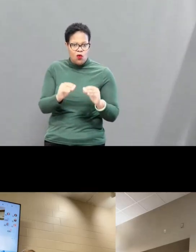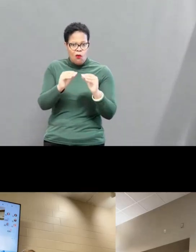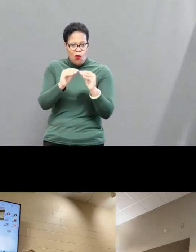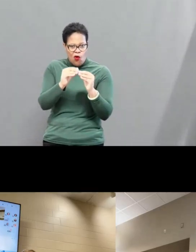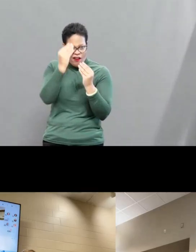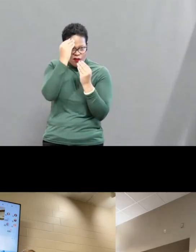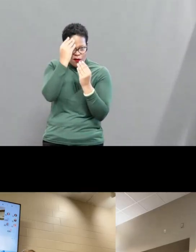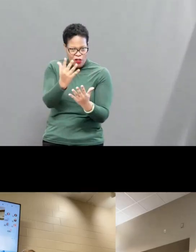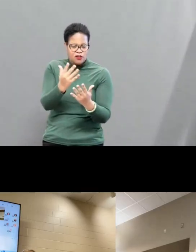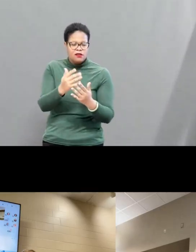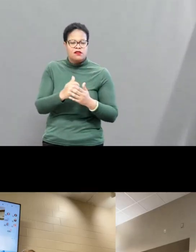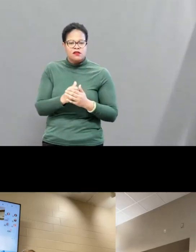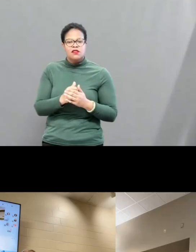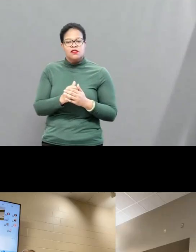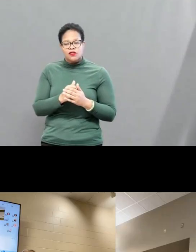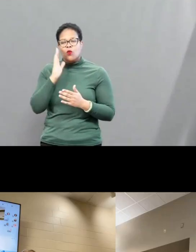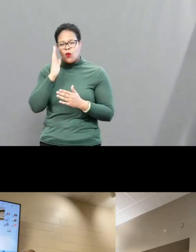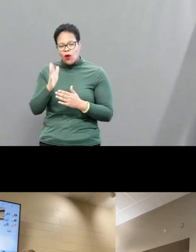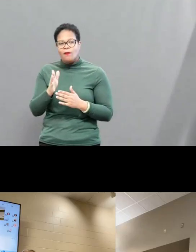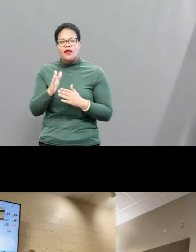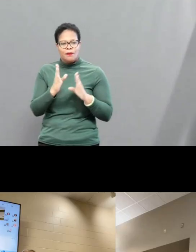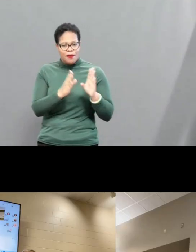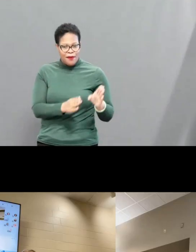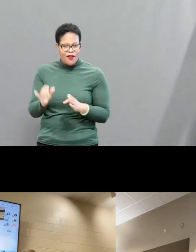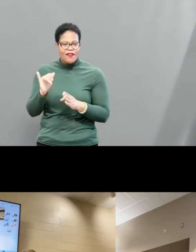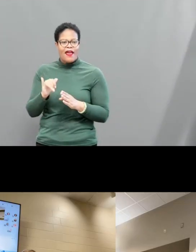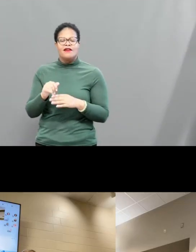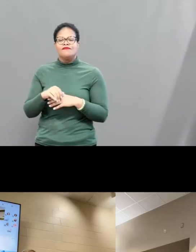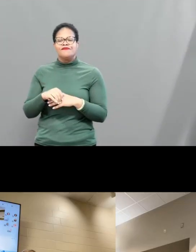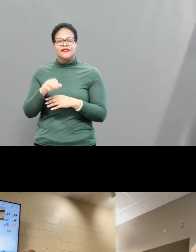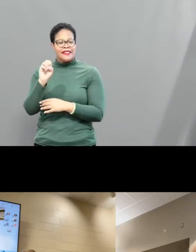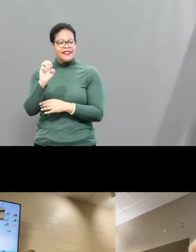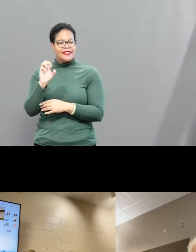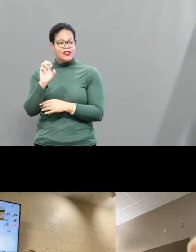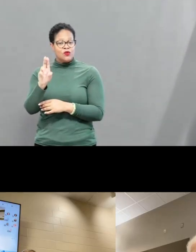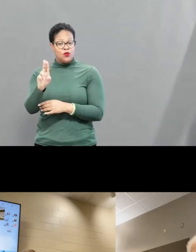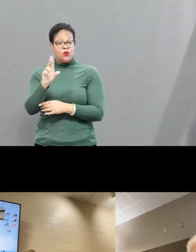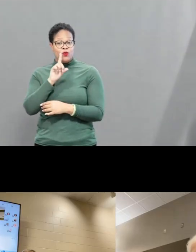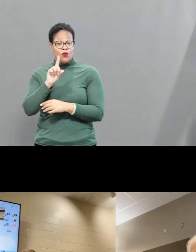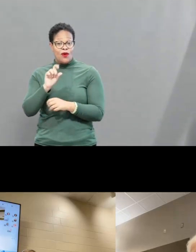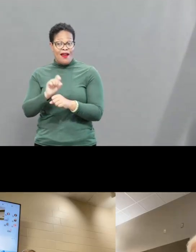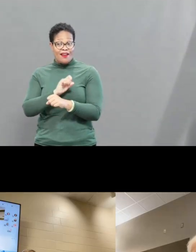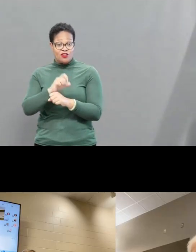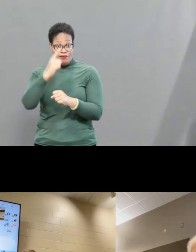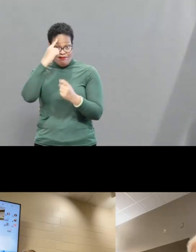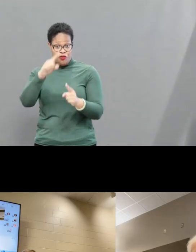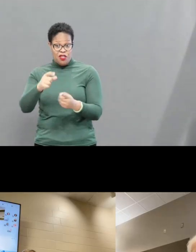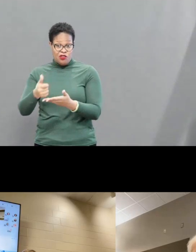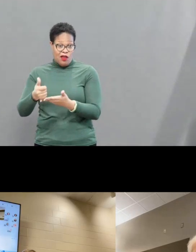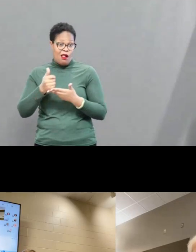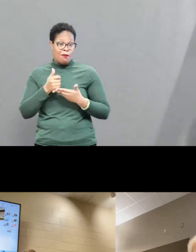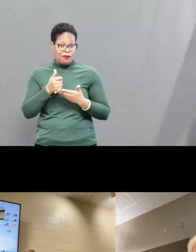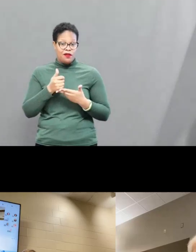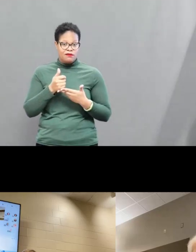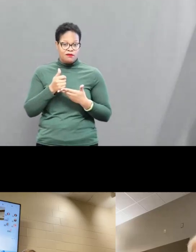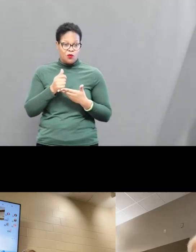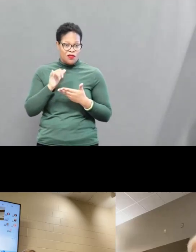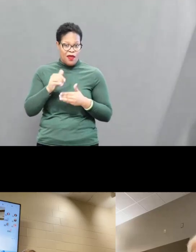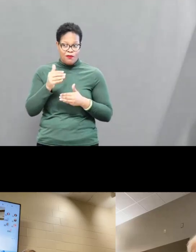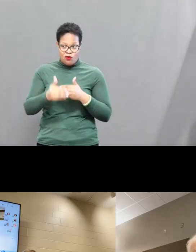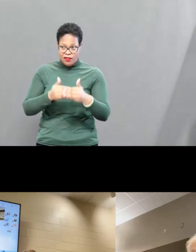so forth. So we'll be working on that. ECU has actually agreed to help us work on